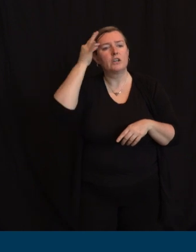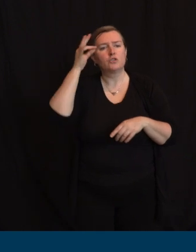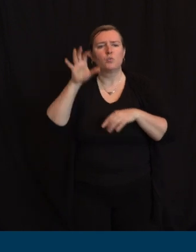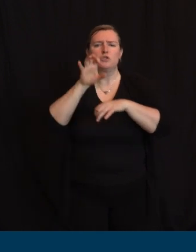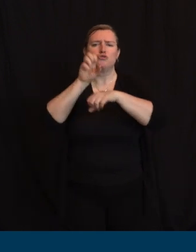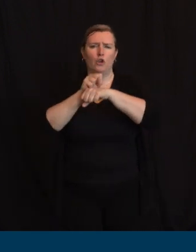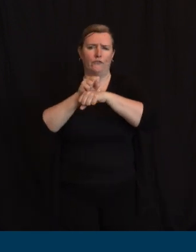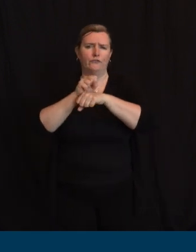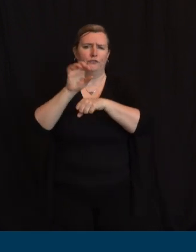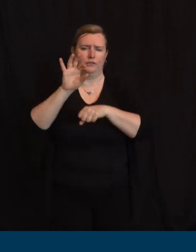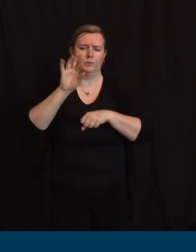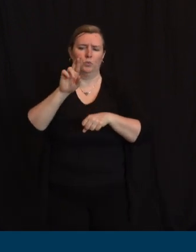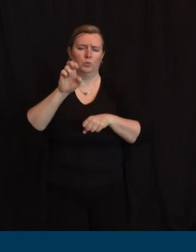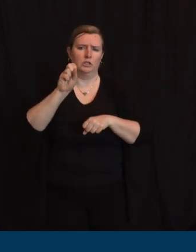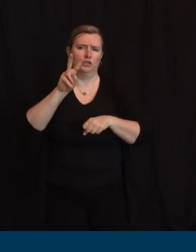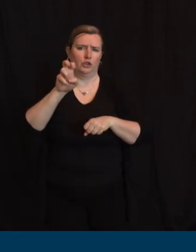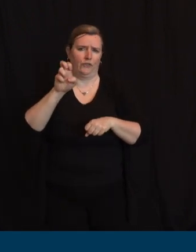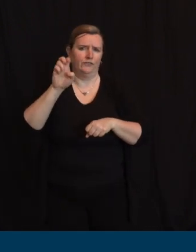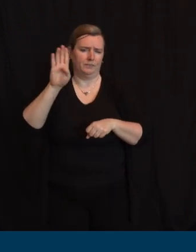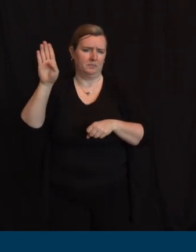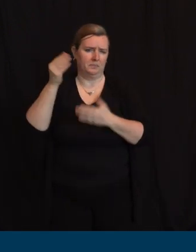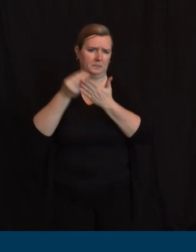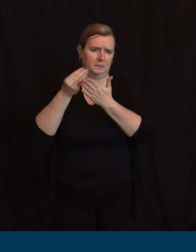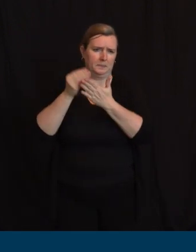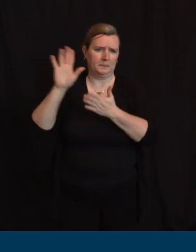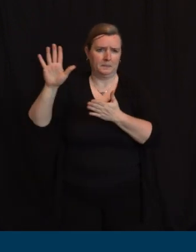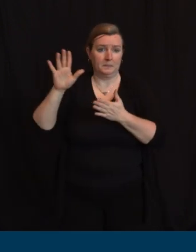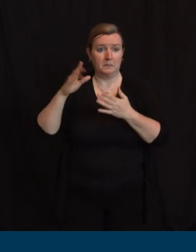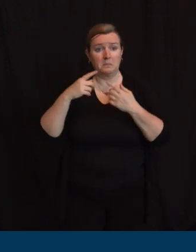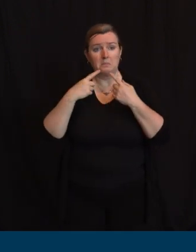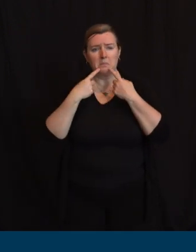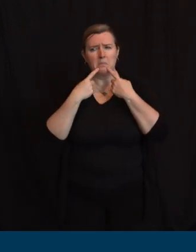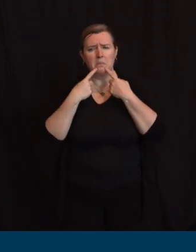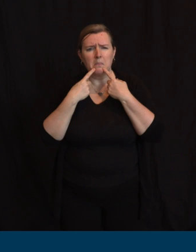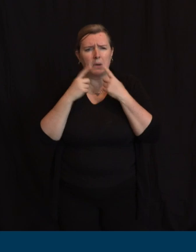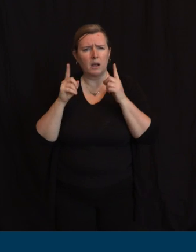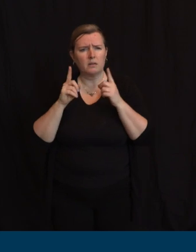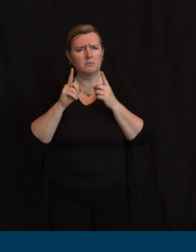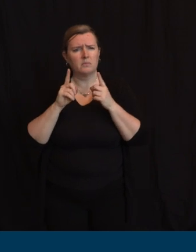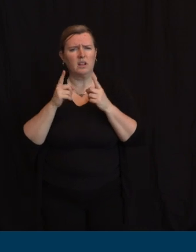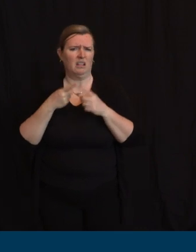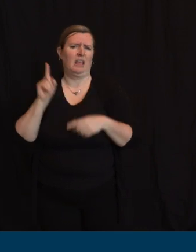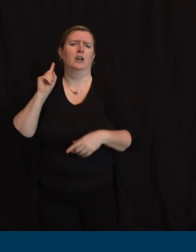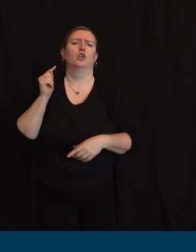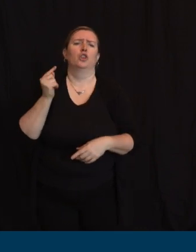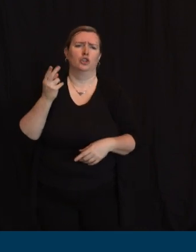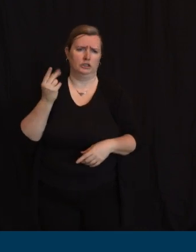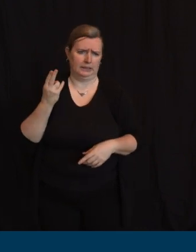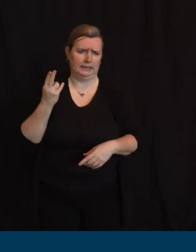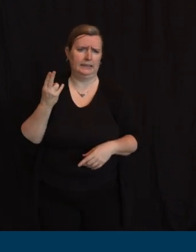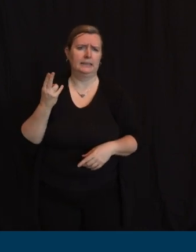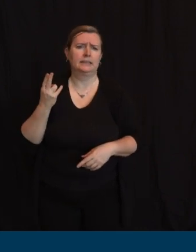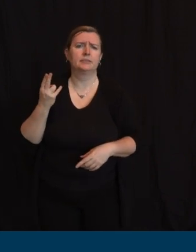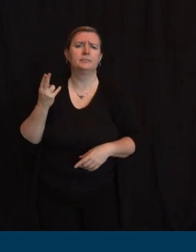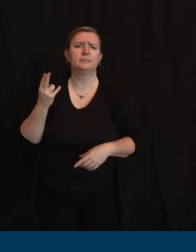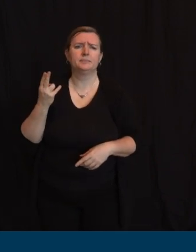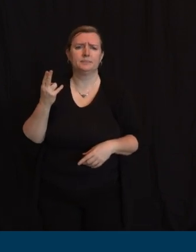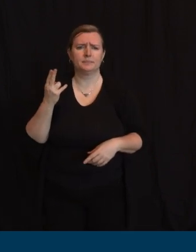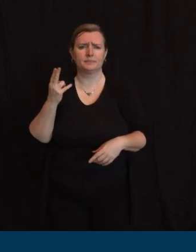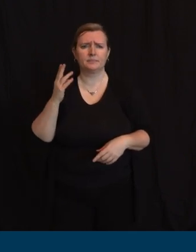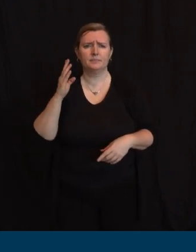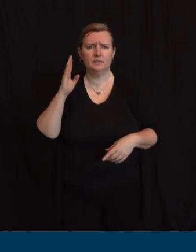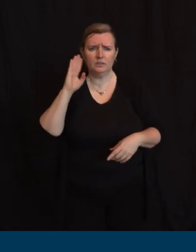last Thursday, that they would, in an unusual step, that they would entertain